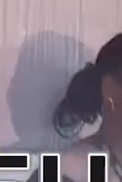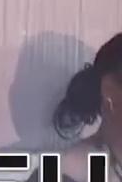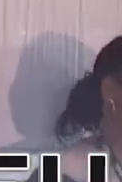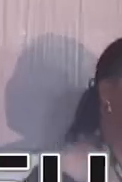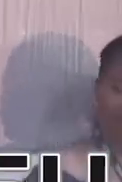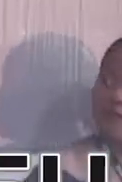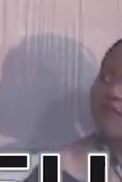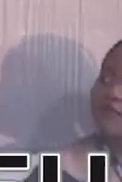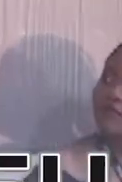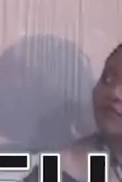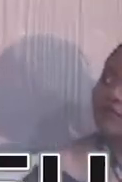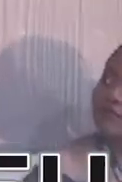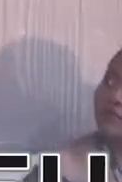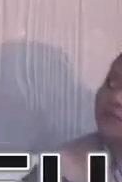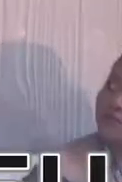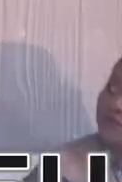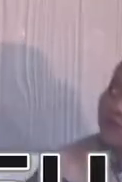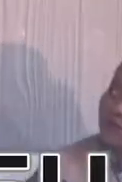Zinyuse Yamkela.